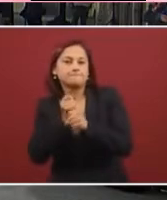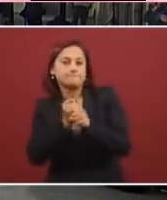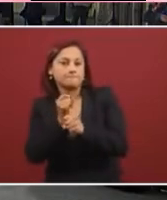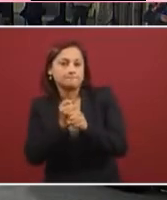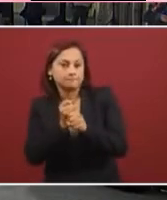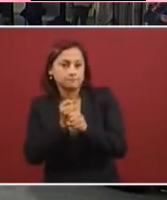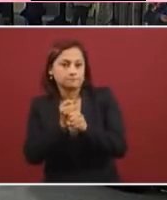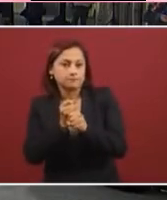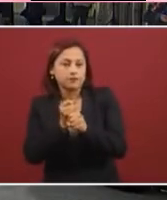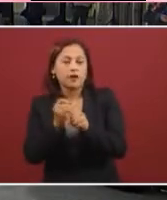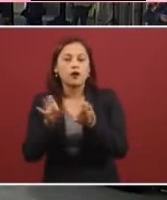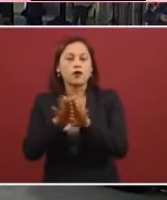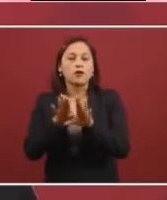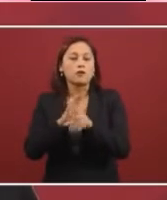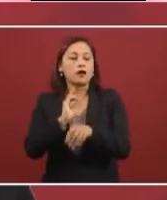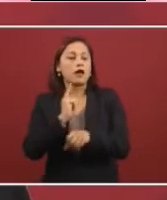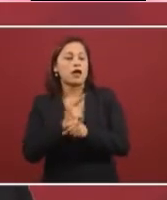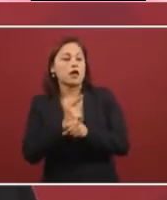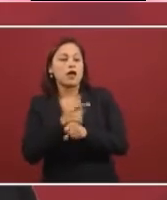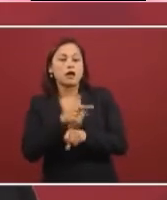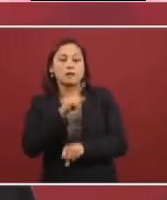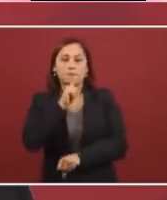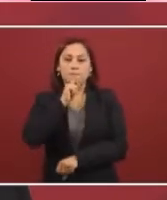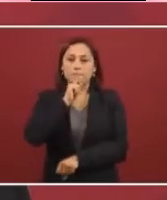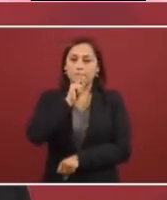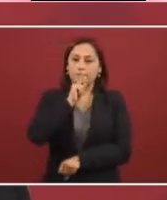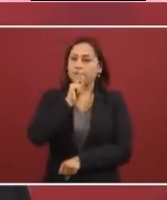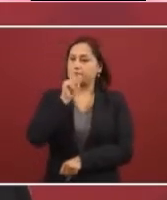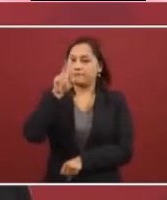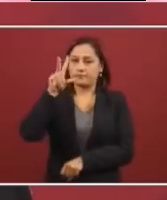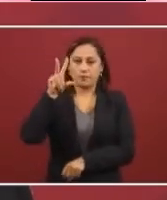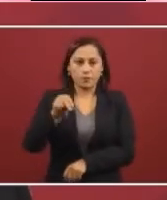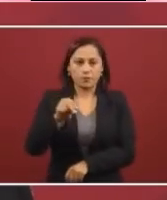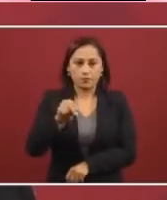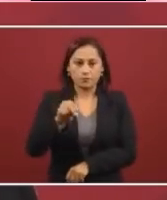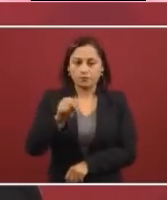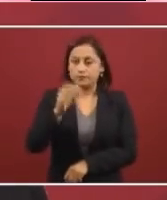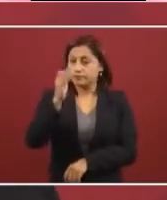We don't cover anything for nobody.